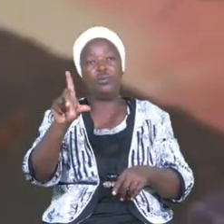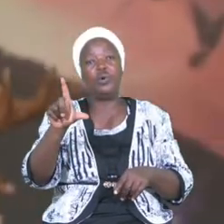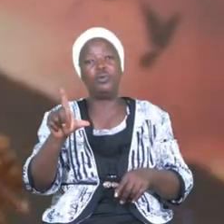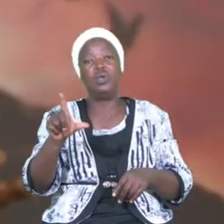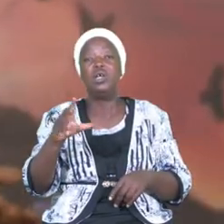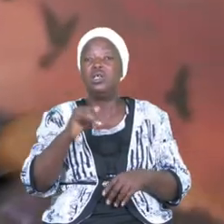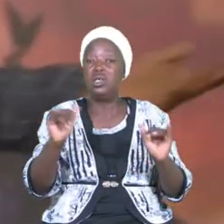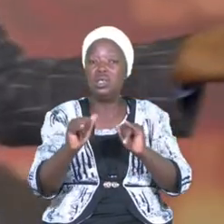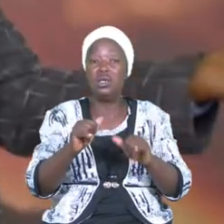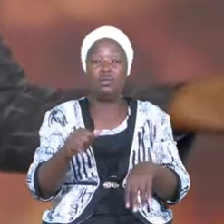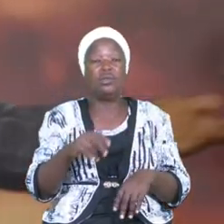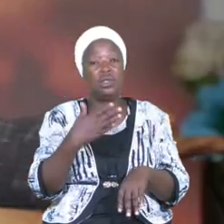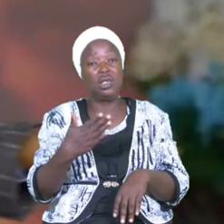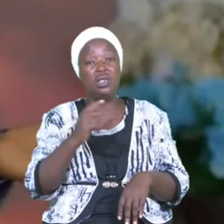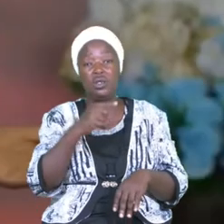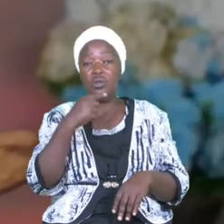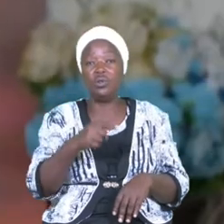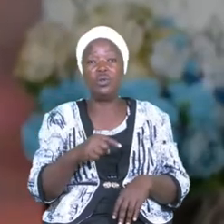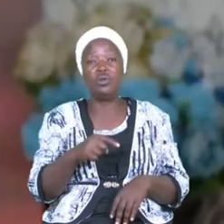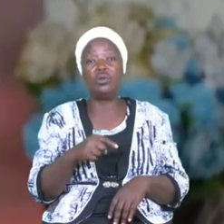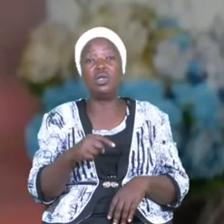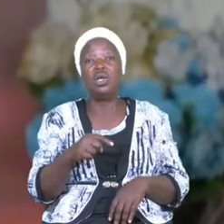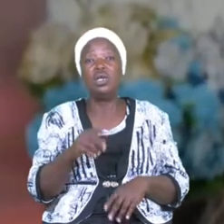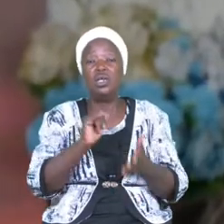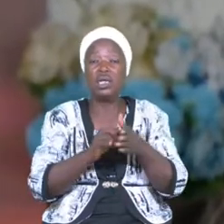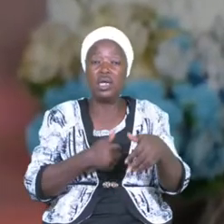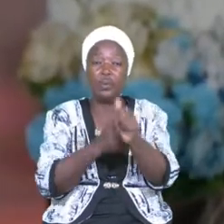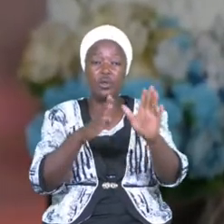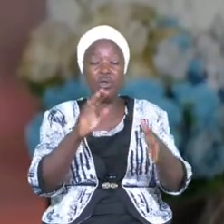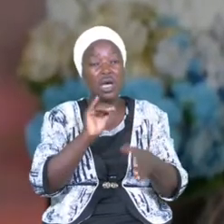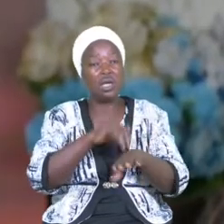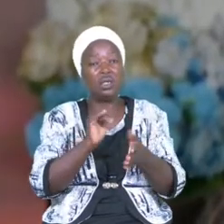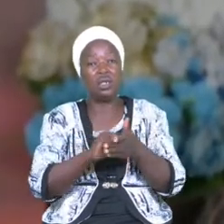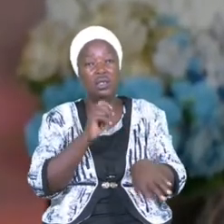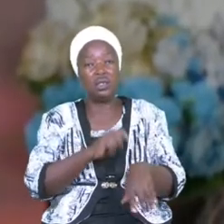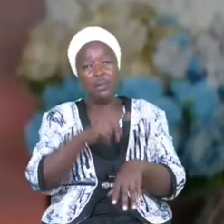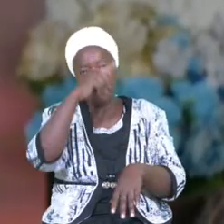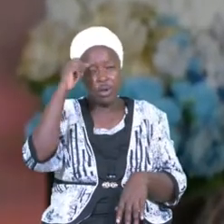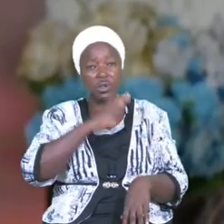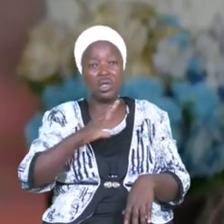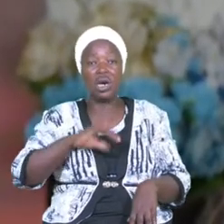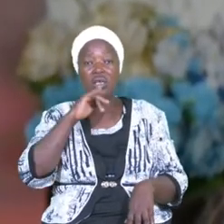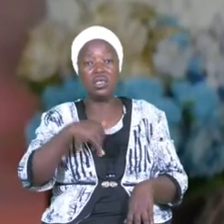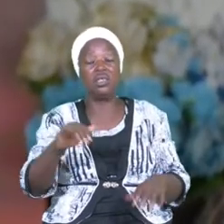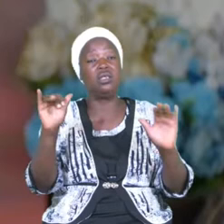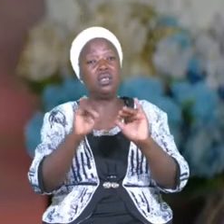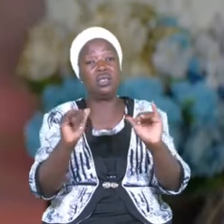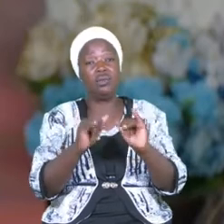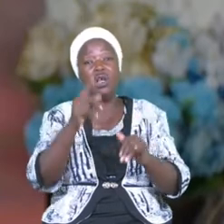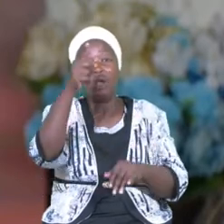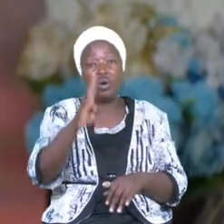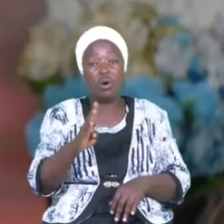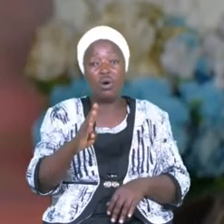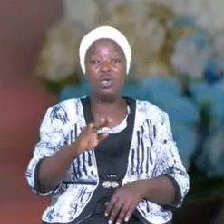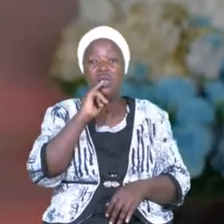told that apostle at that time. Because Christ is still the same. God is still the